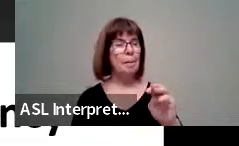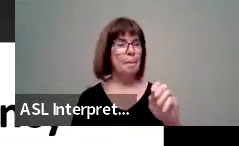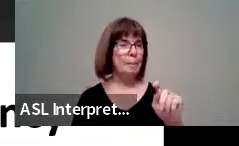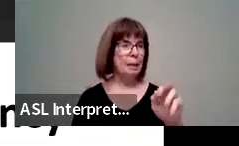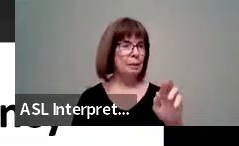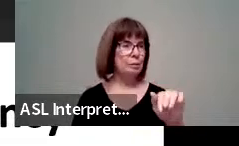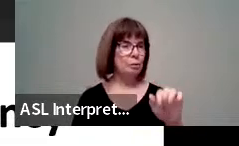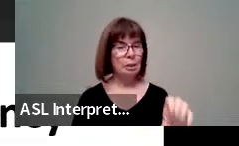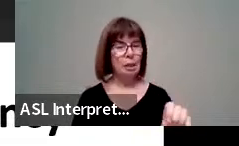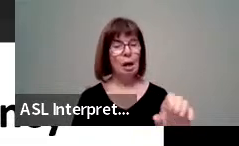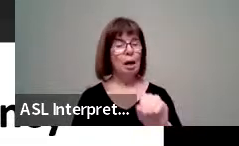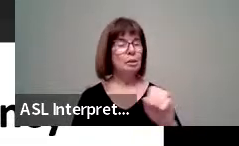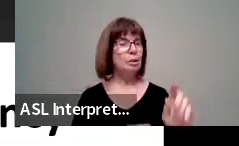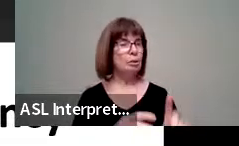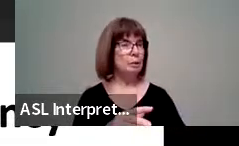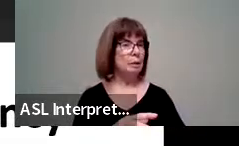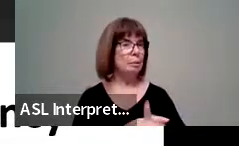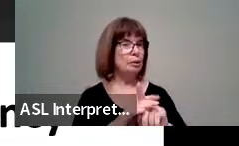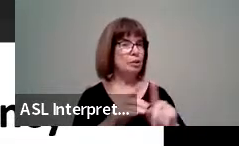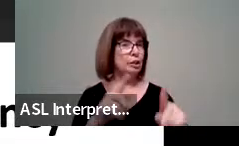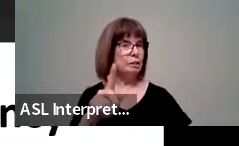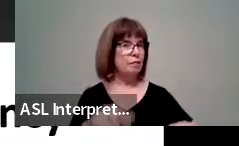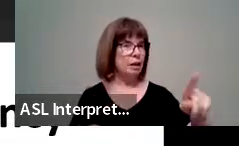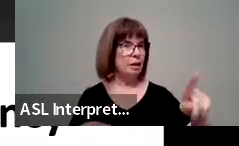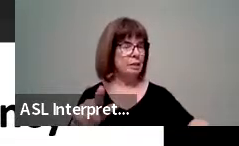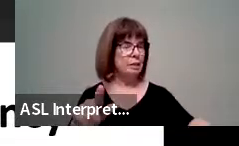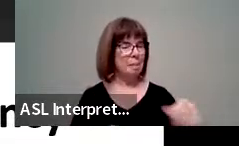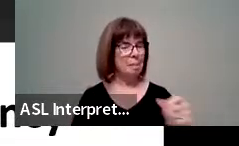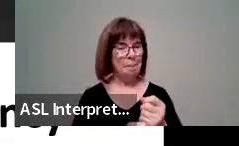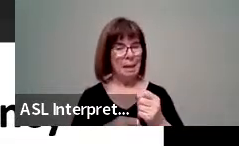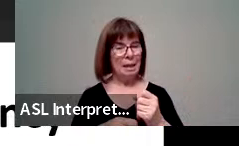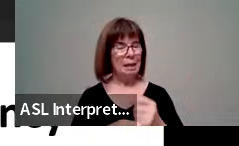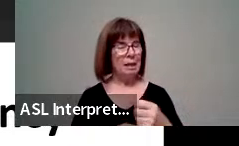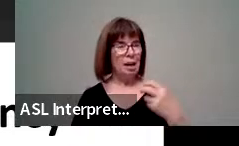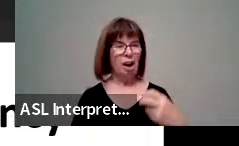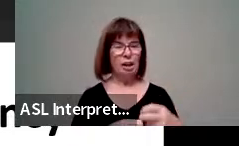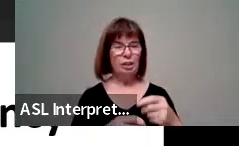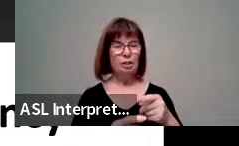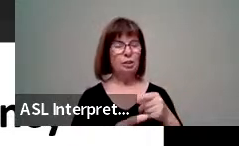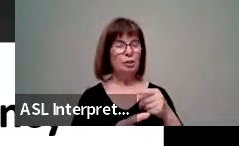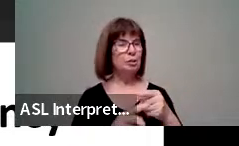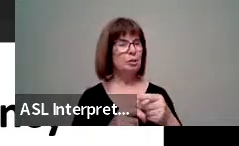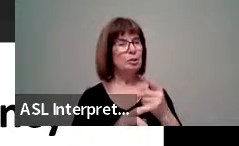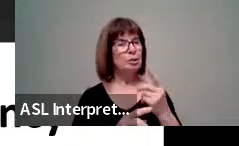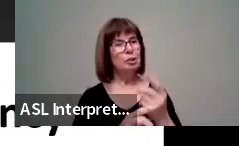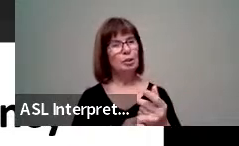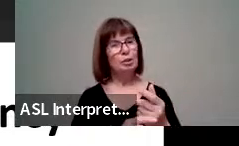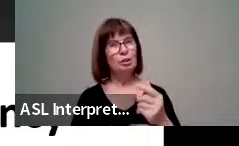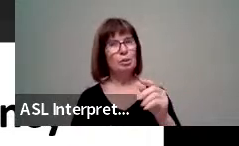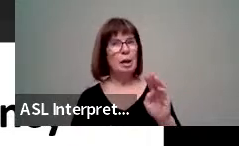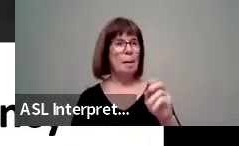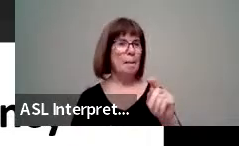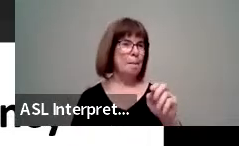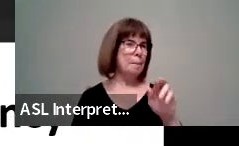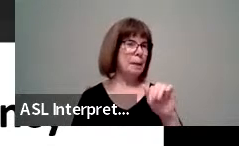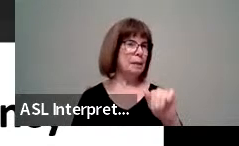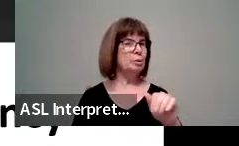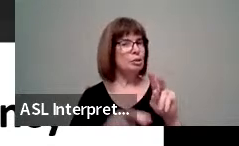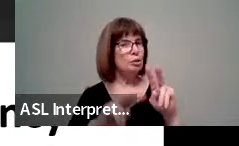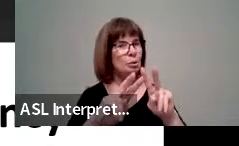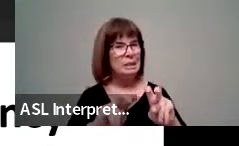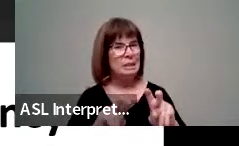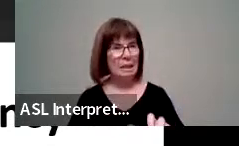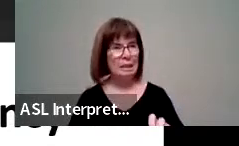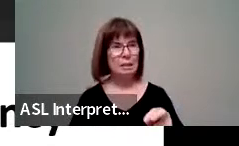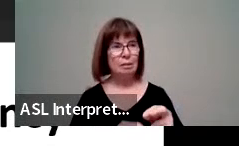Also, emerging variants make it hard to use metric thresholds to assess risk.